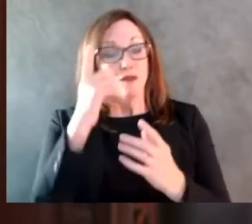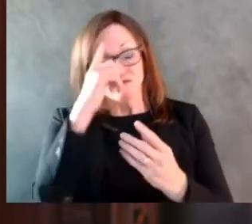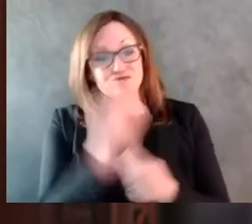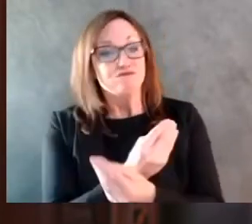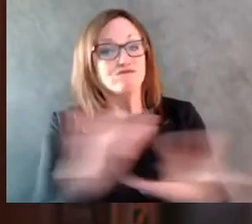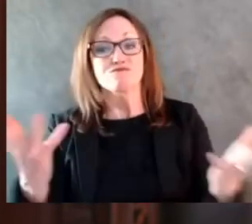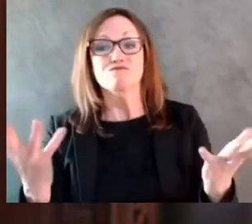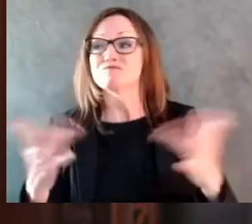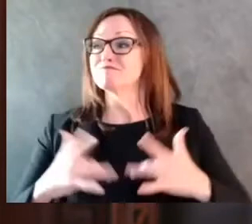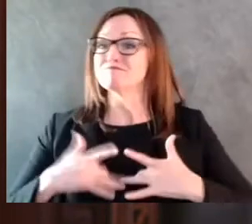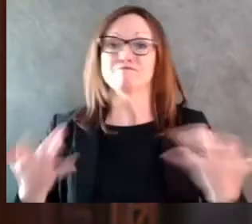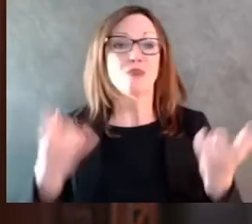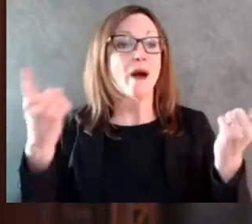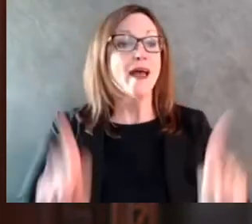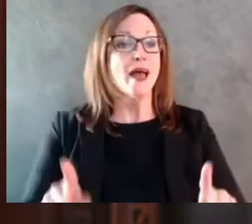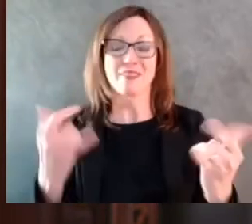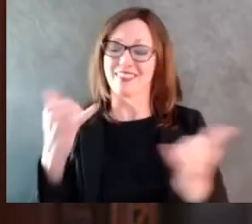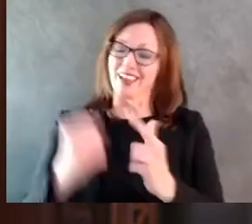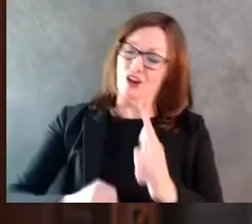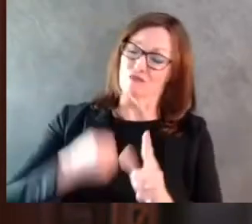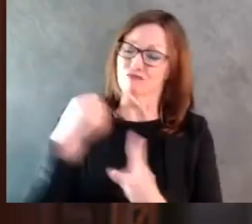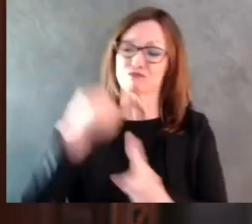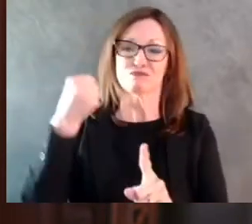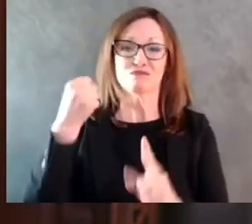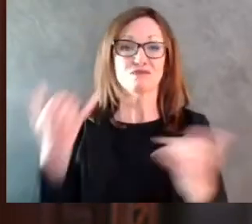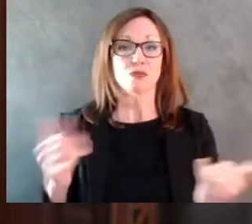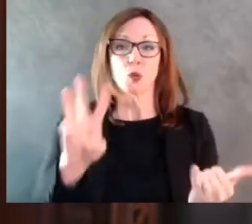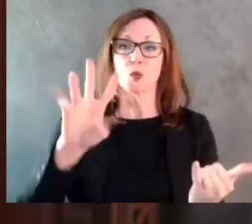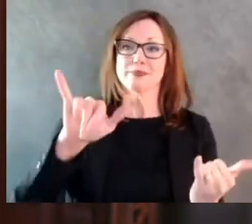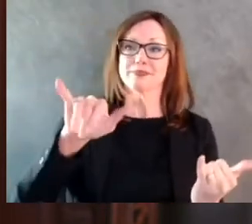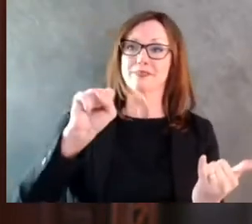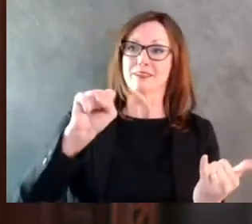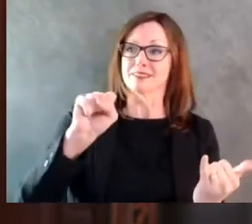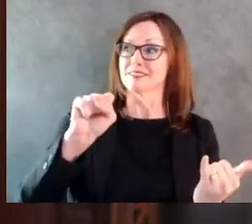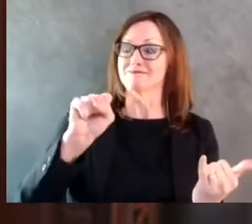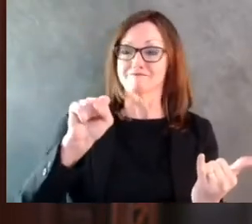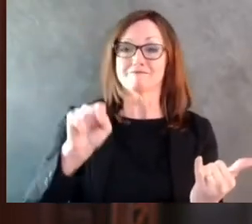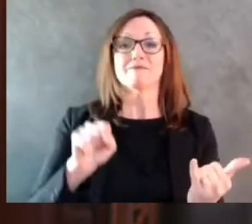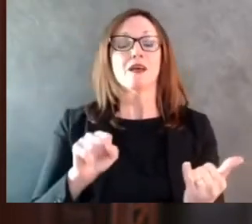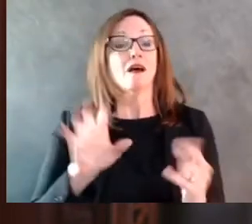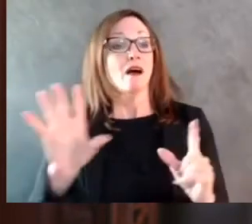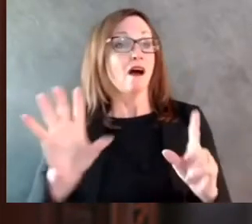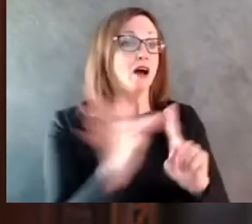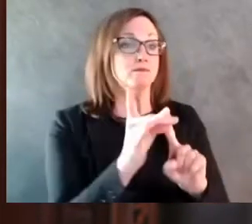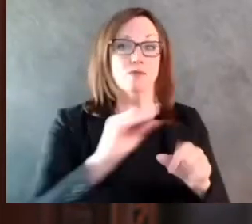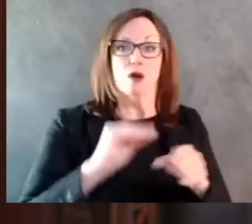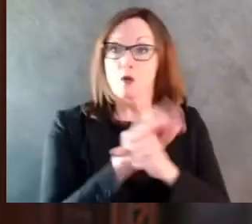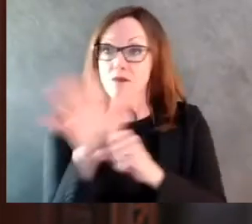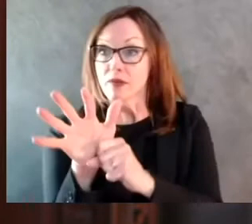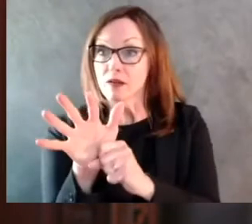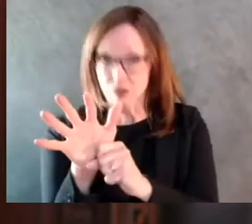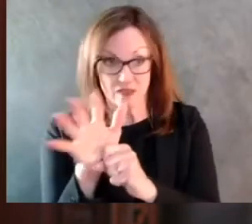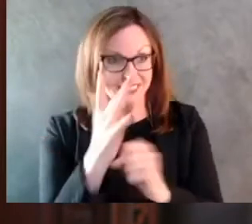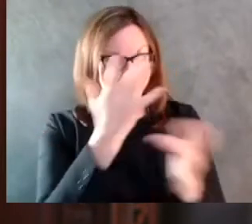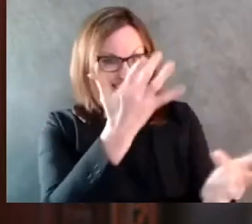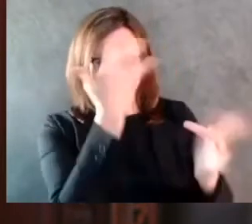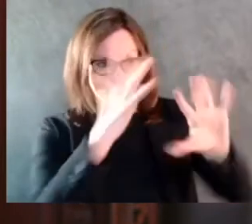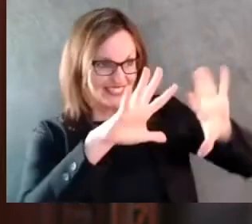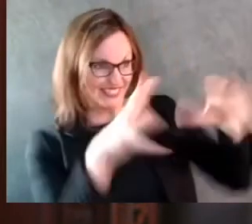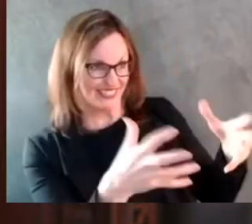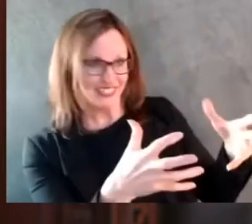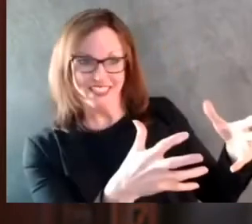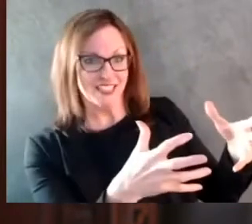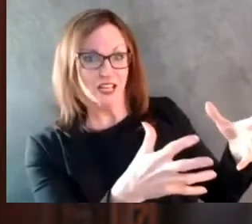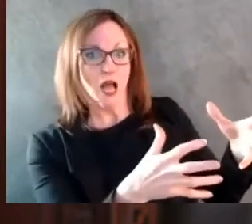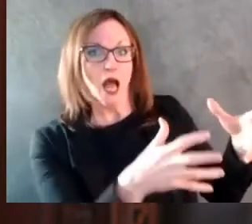people. Even one death from COVID-19 is one too many. This is a devastating milestone, and